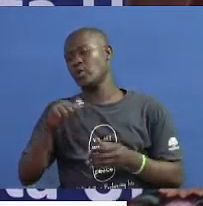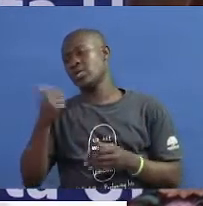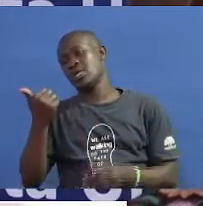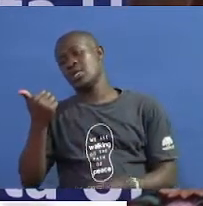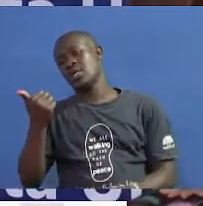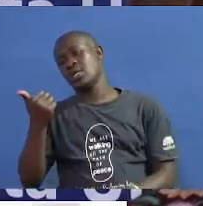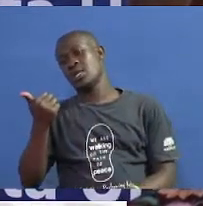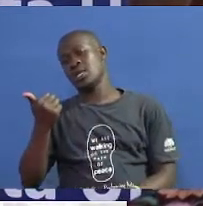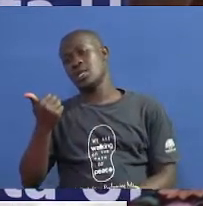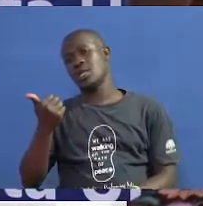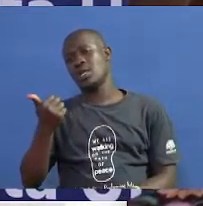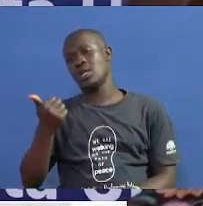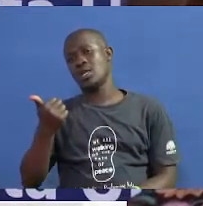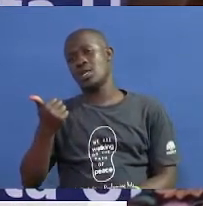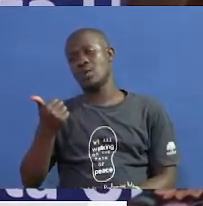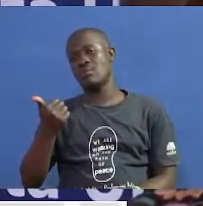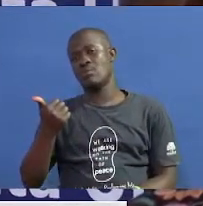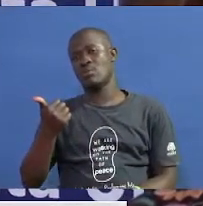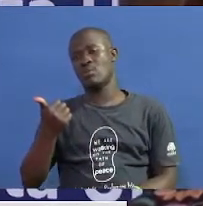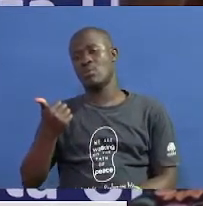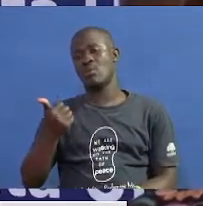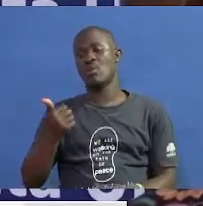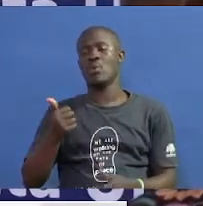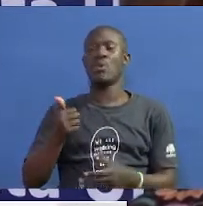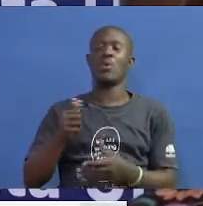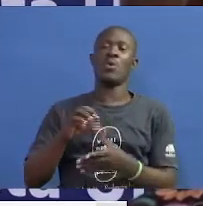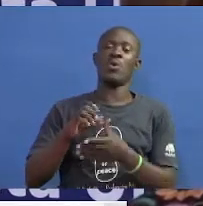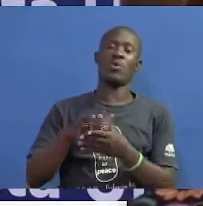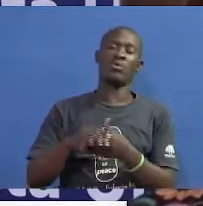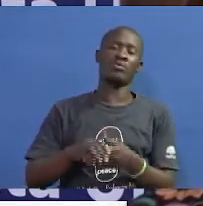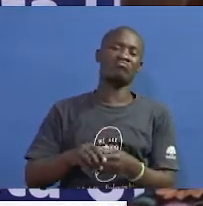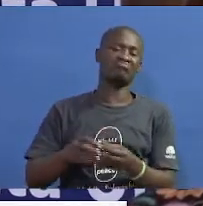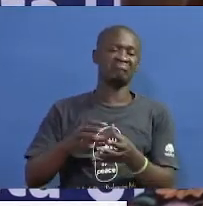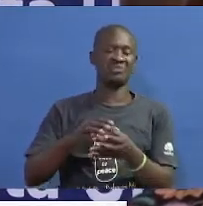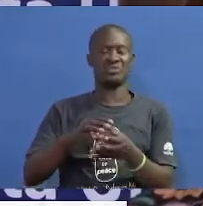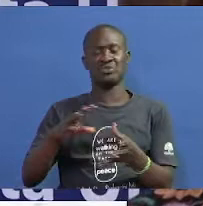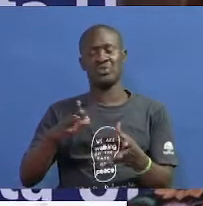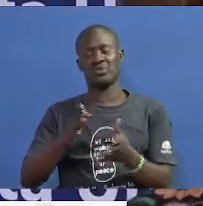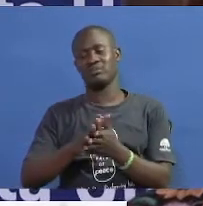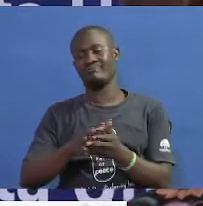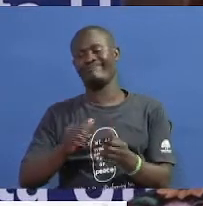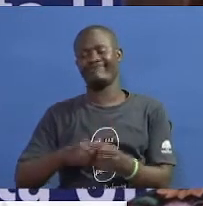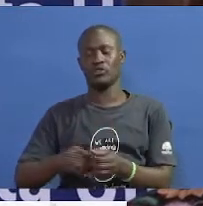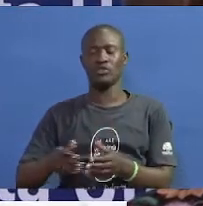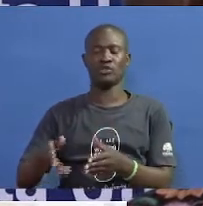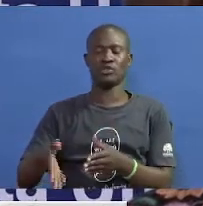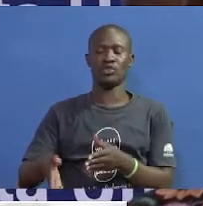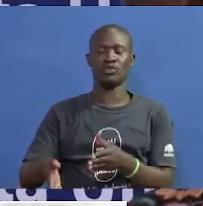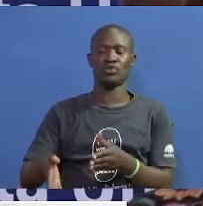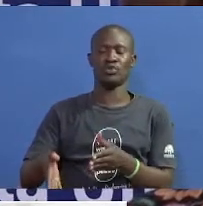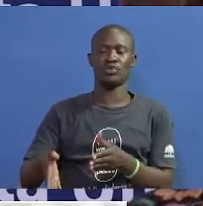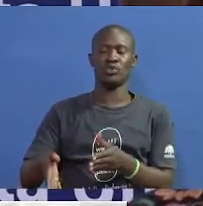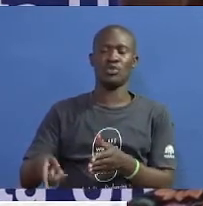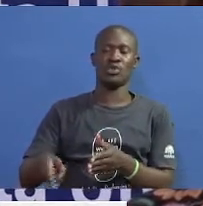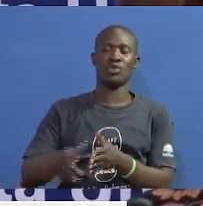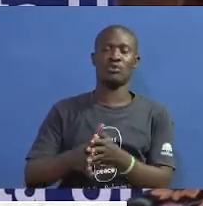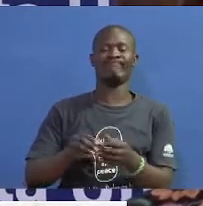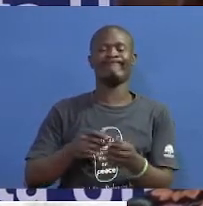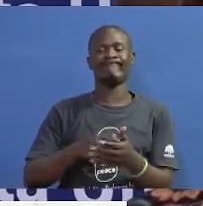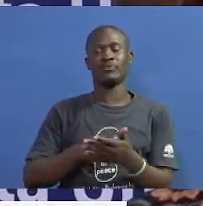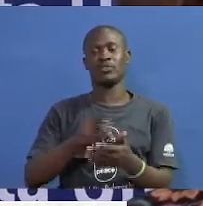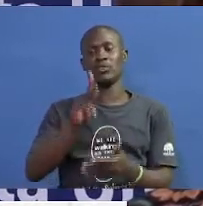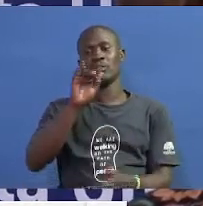any, rotator cuff tear or any swelling or effusion around the knees or hips,